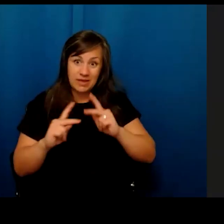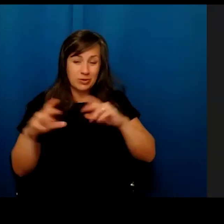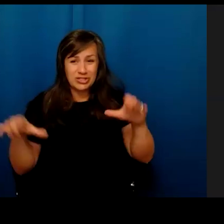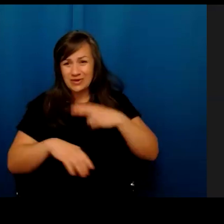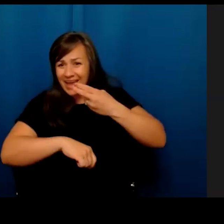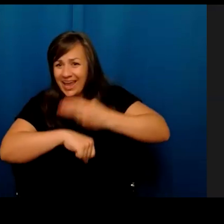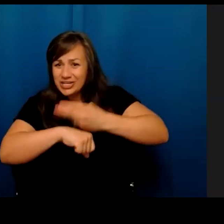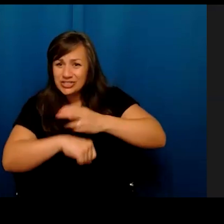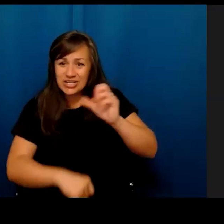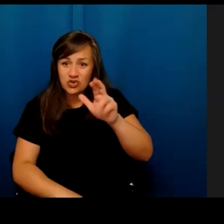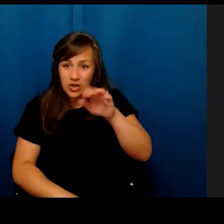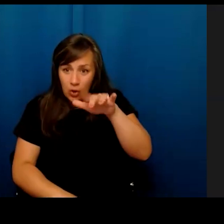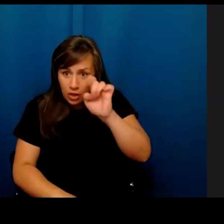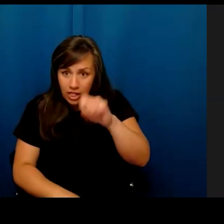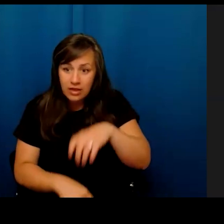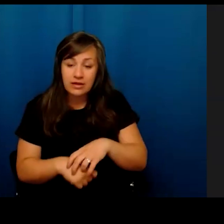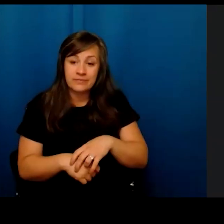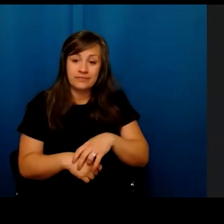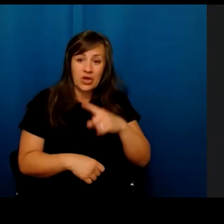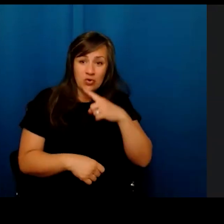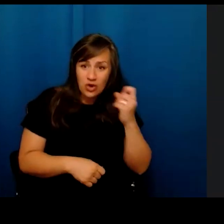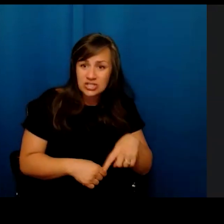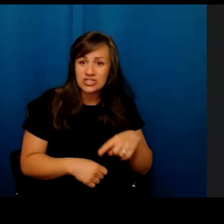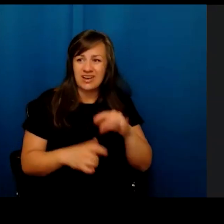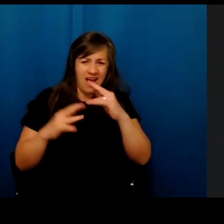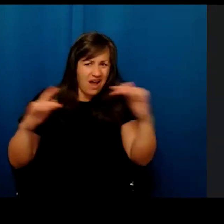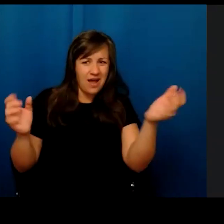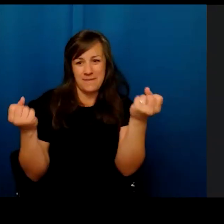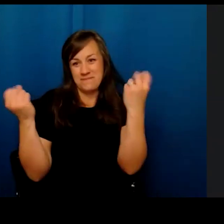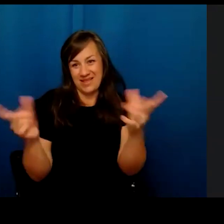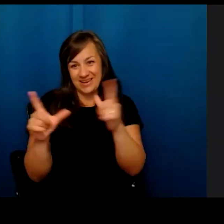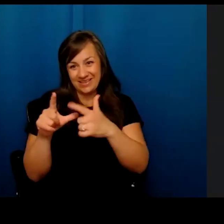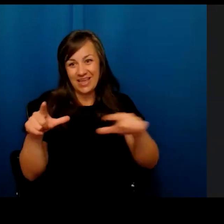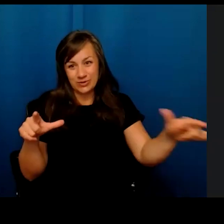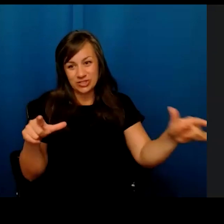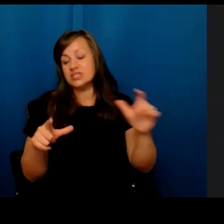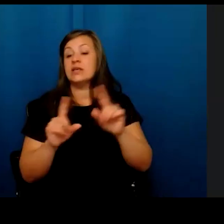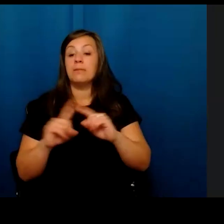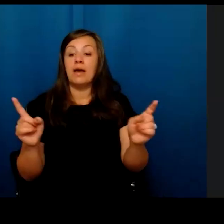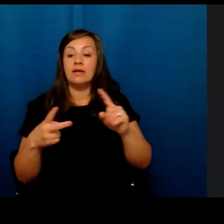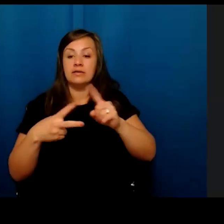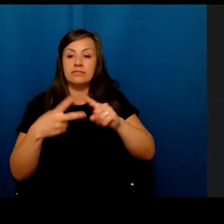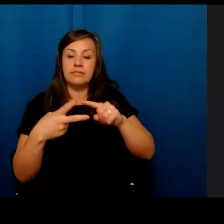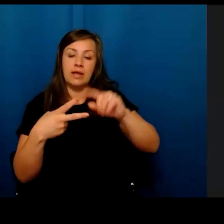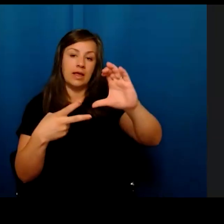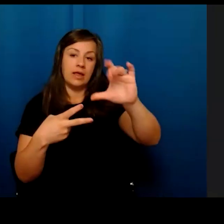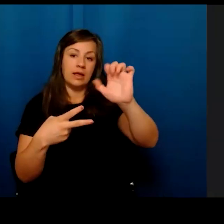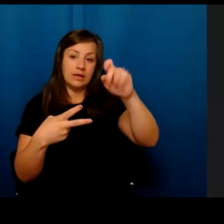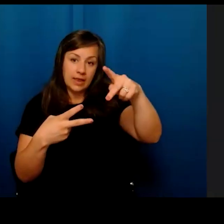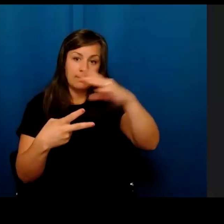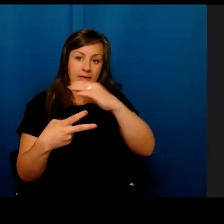Creole to Hungarian to Russian. So, but CLEP and BYU FLATS exams. I will